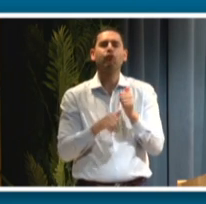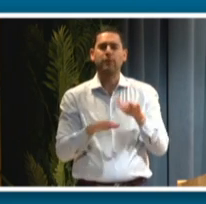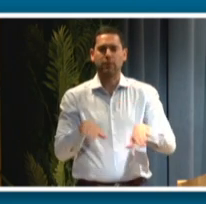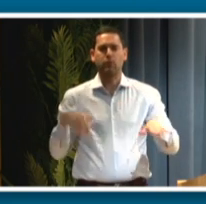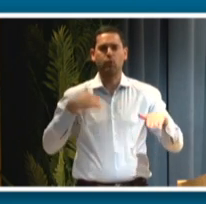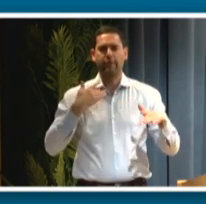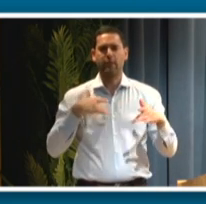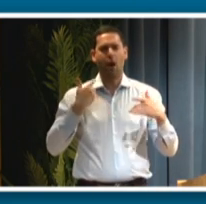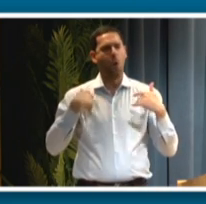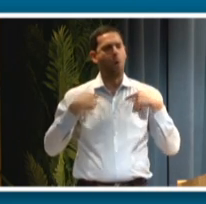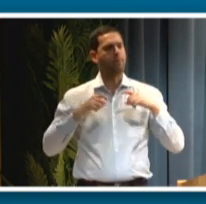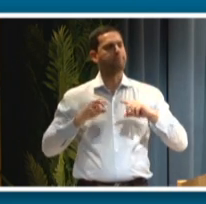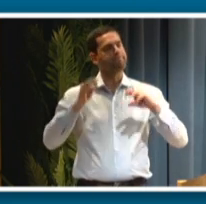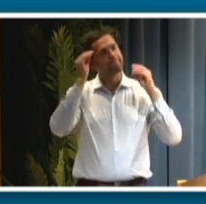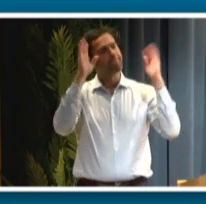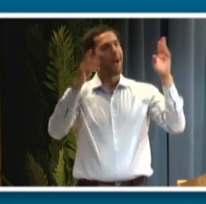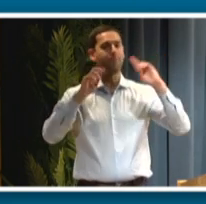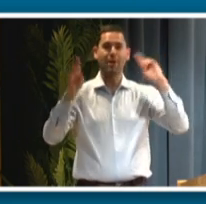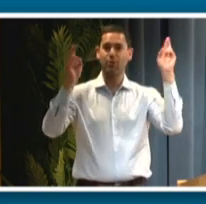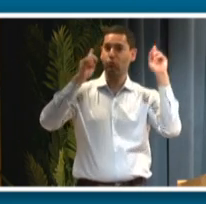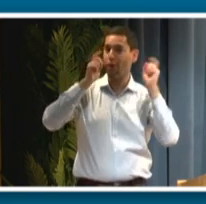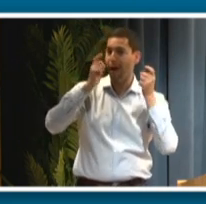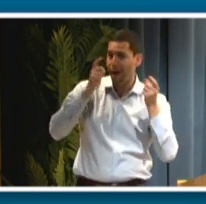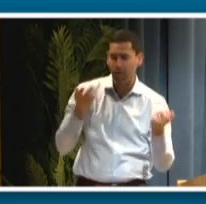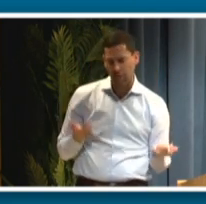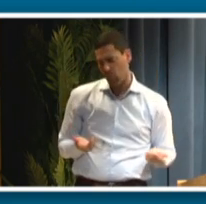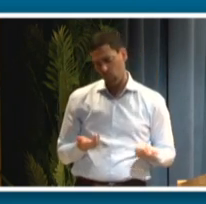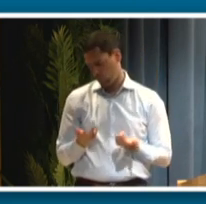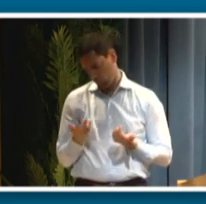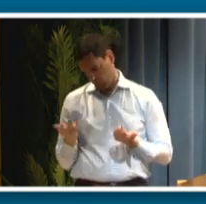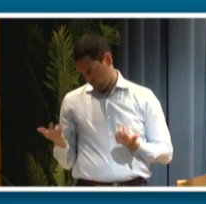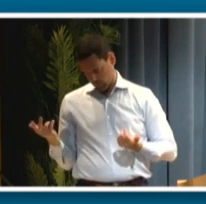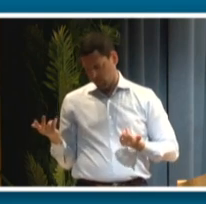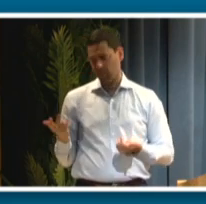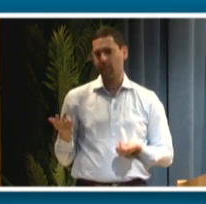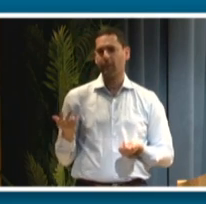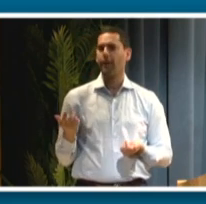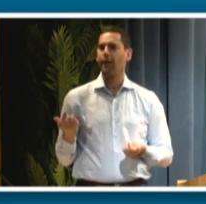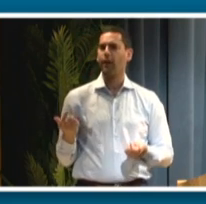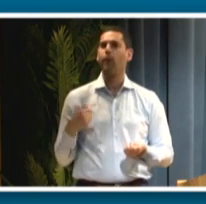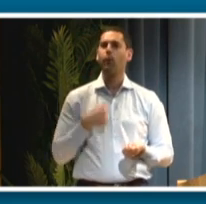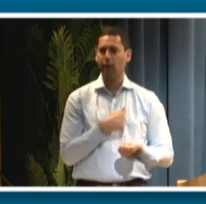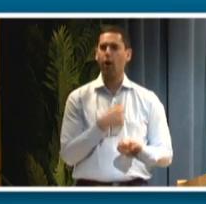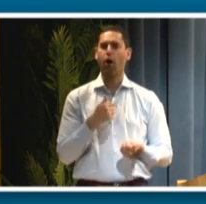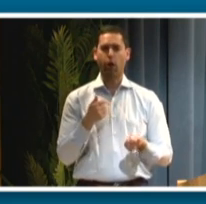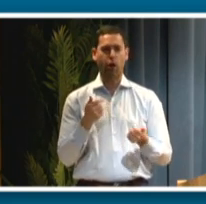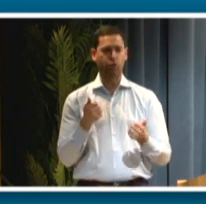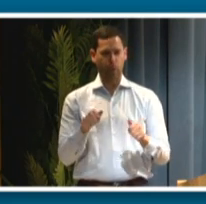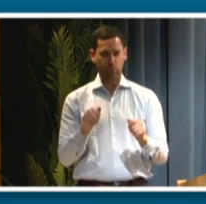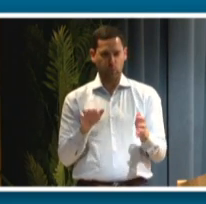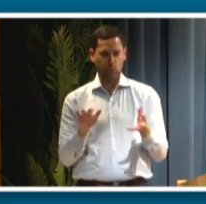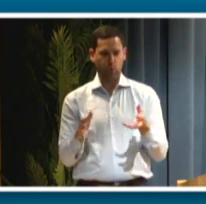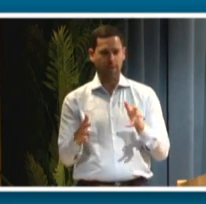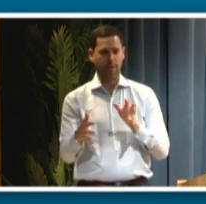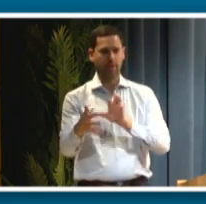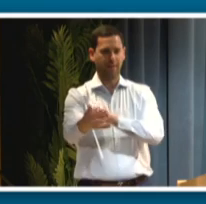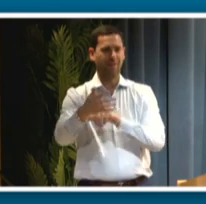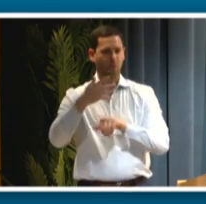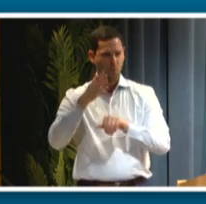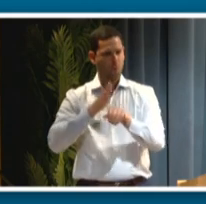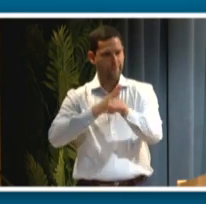Like I think at the end of the day, like this is the long game, and this is conversation, and like these kids, they